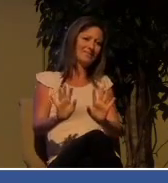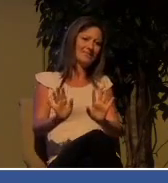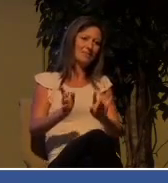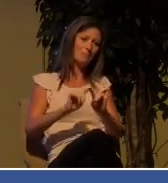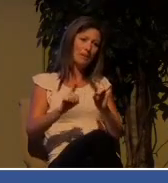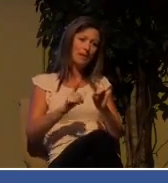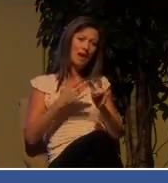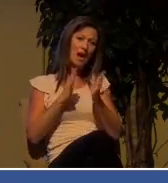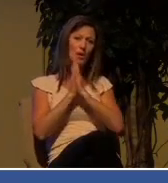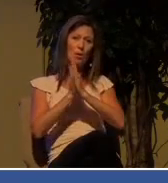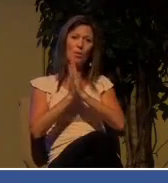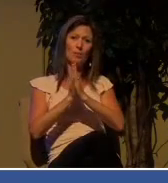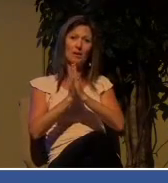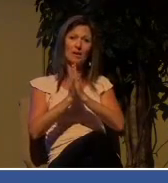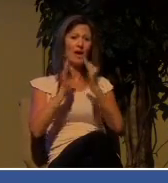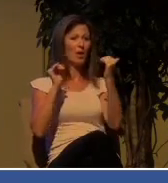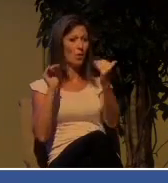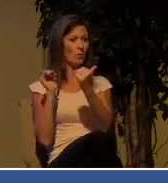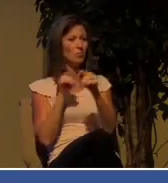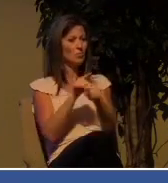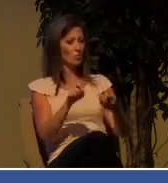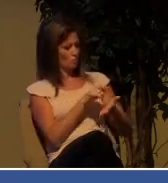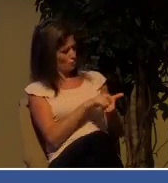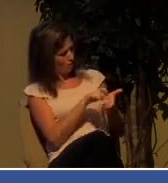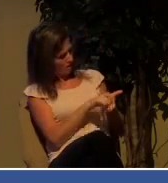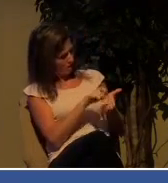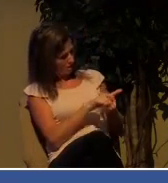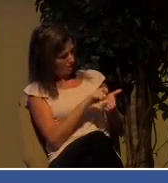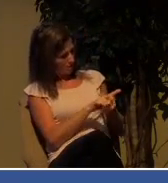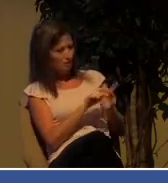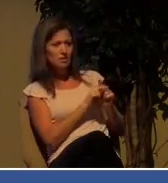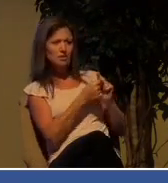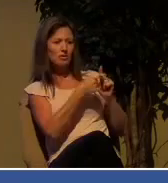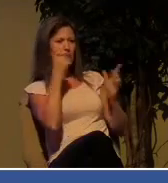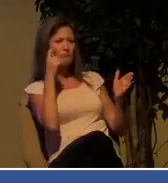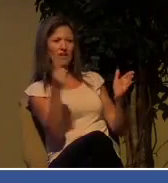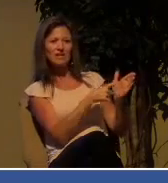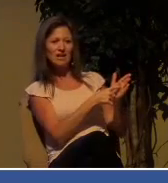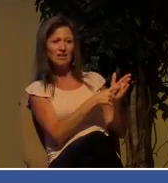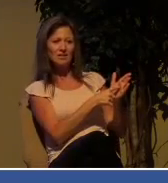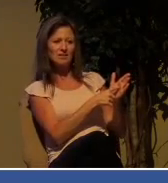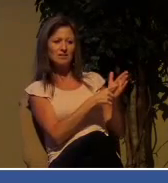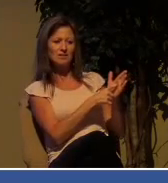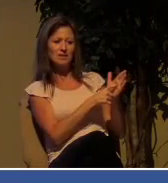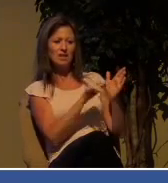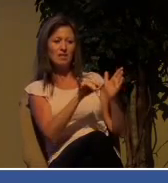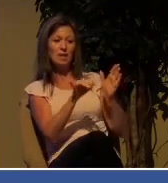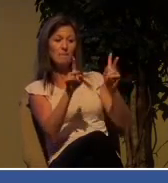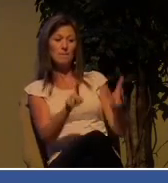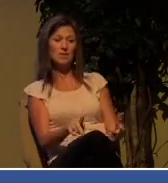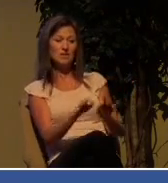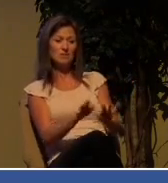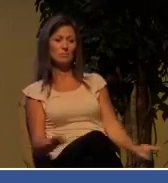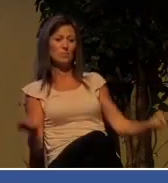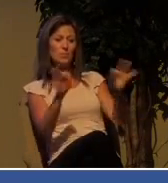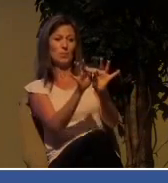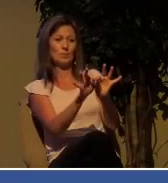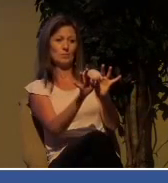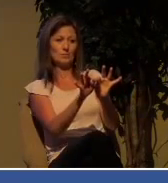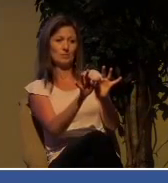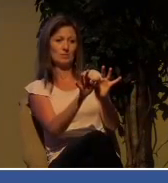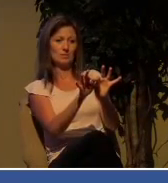you start to realize not only how important it was for you, but how important it is for